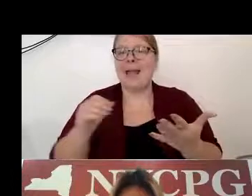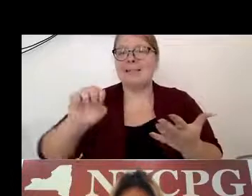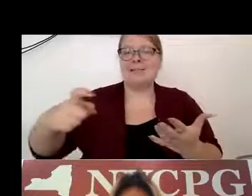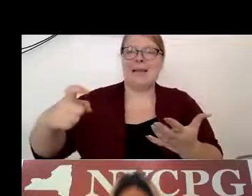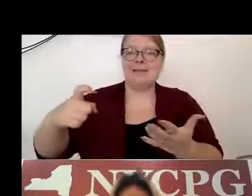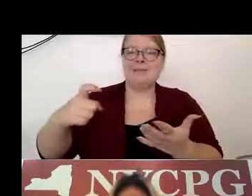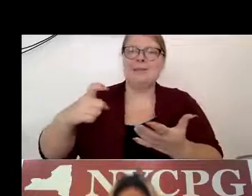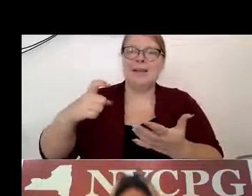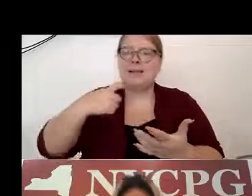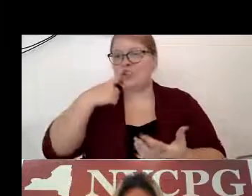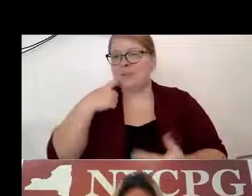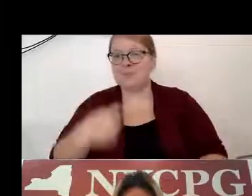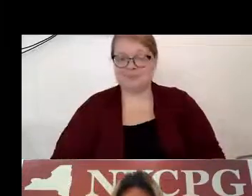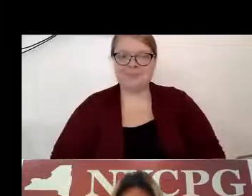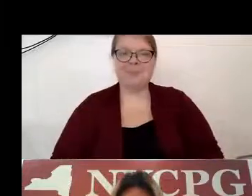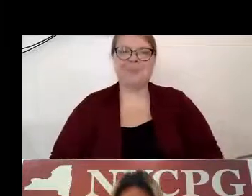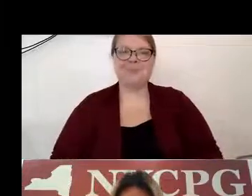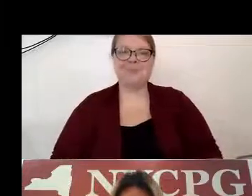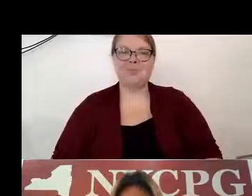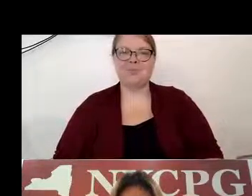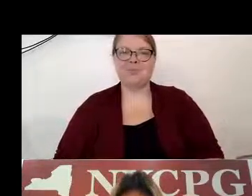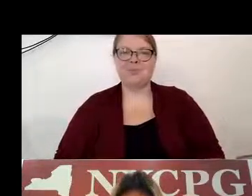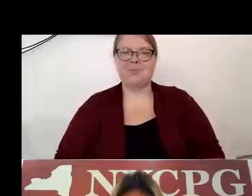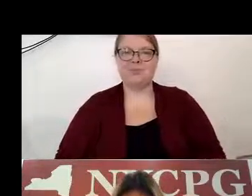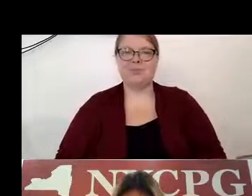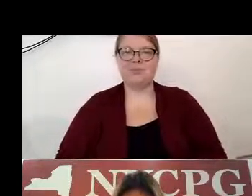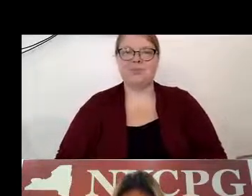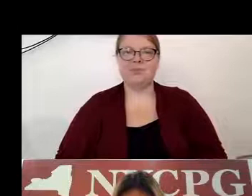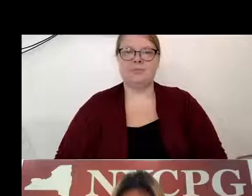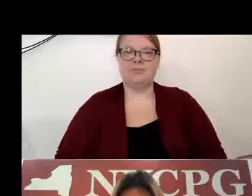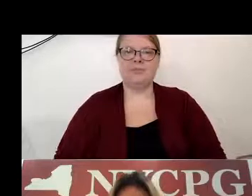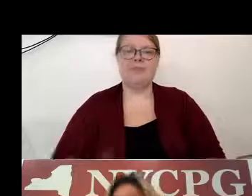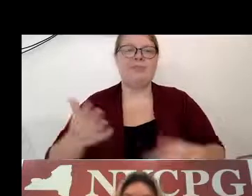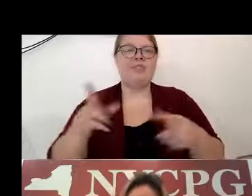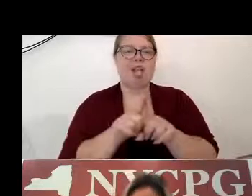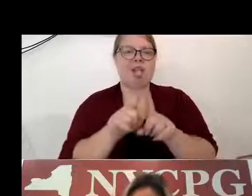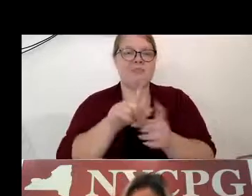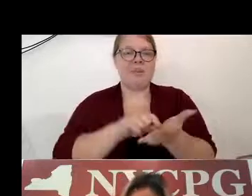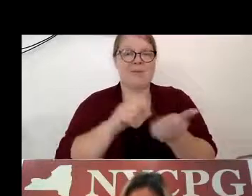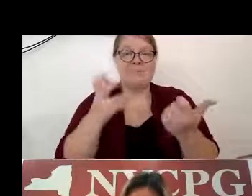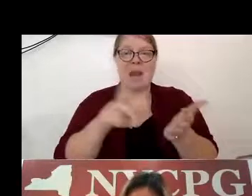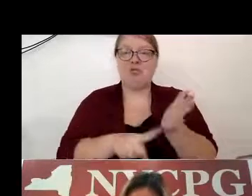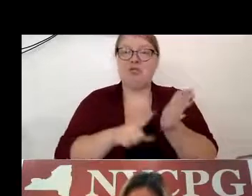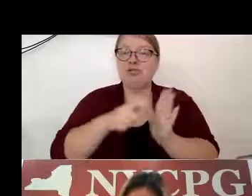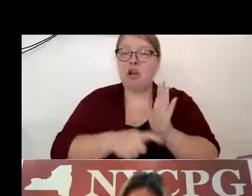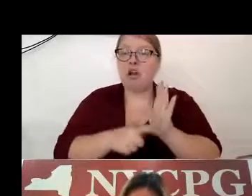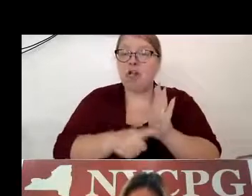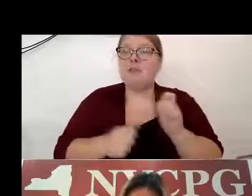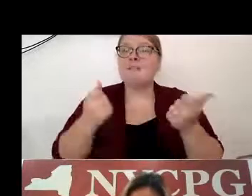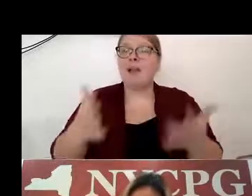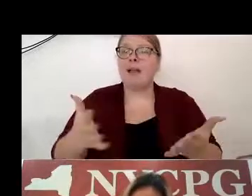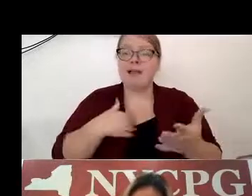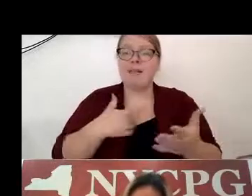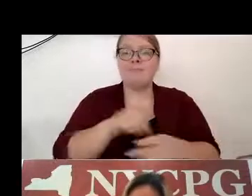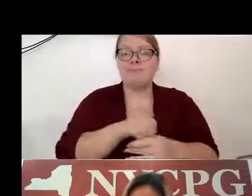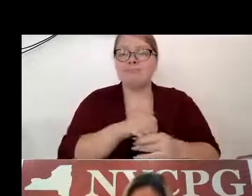addiction. Additionally, he has published numerous research articles, and many of them have been featured in press outlets